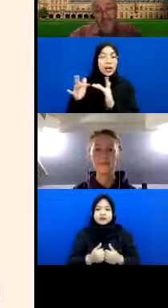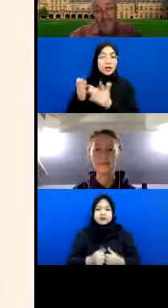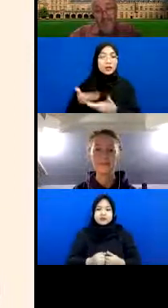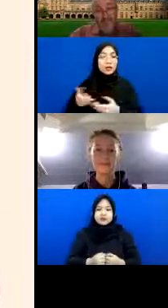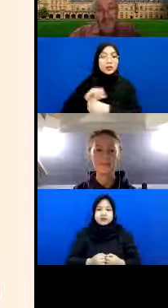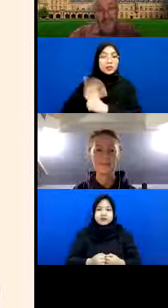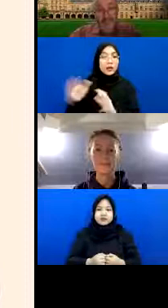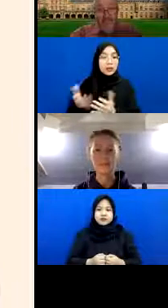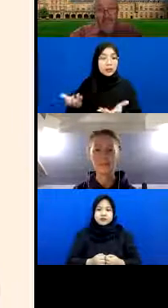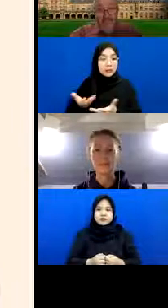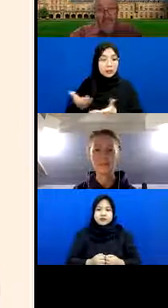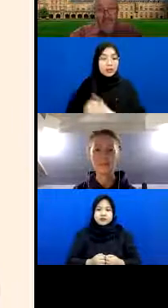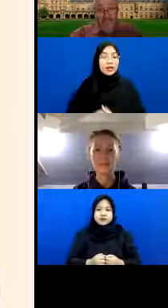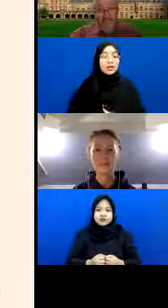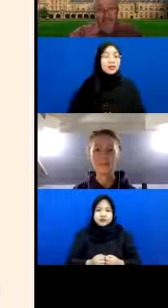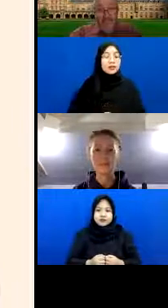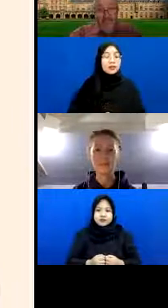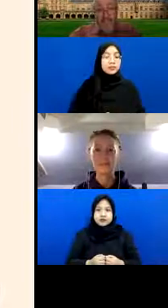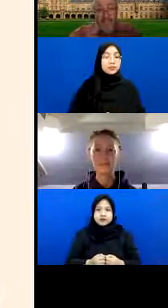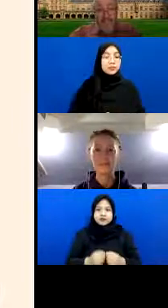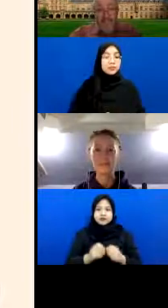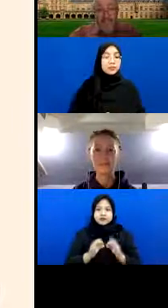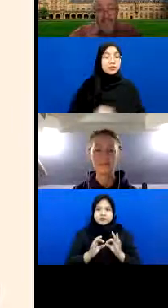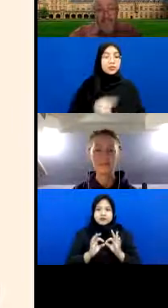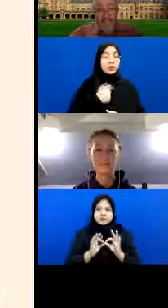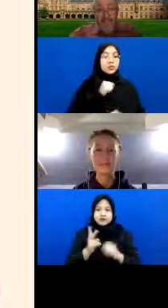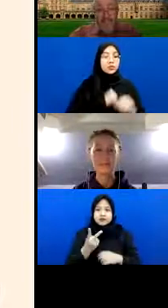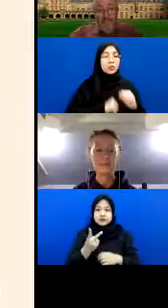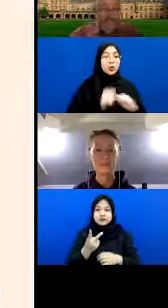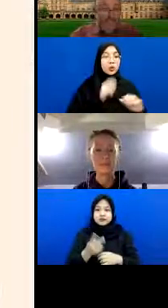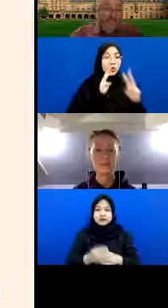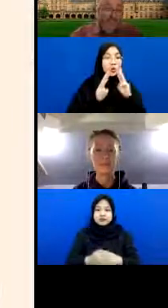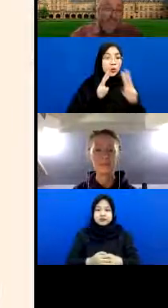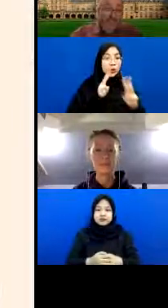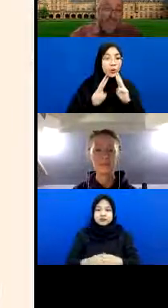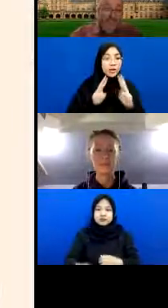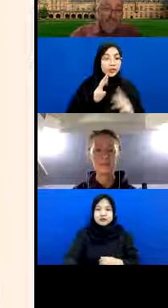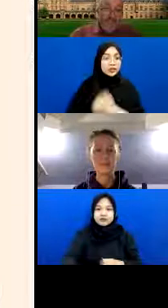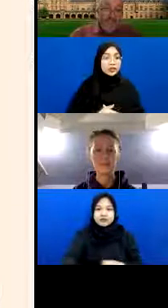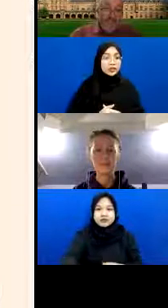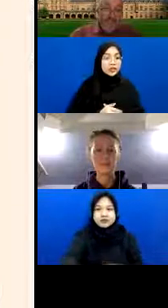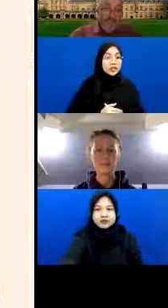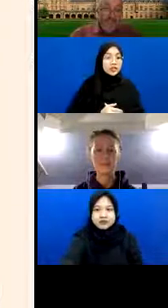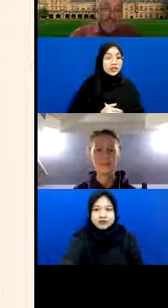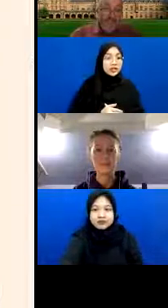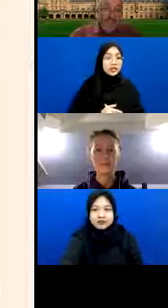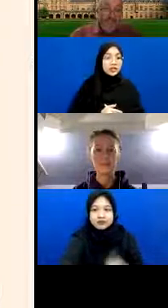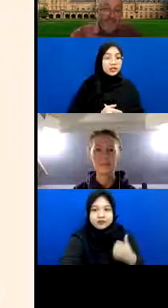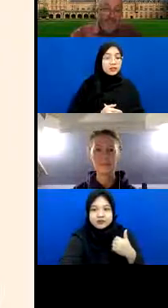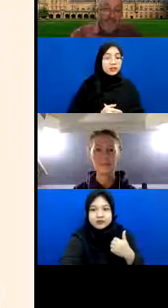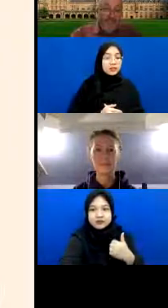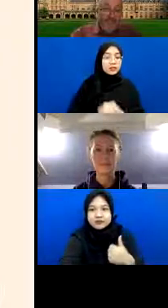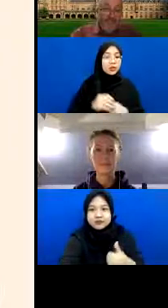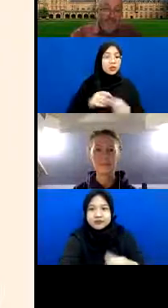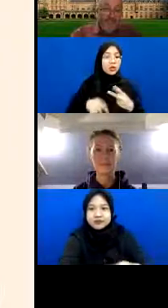to conduct an in-depth literature review before connecting the field work. Step